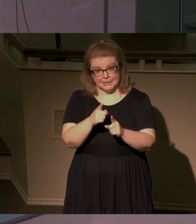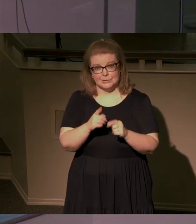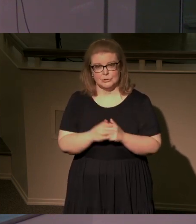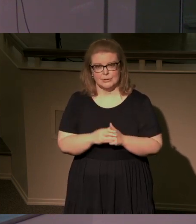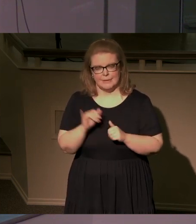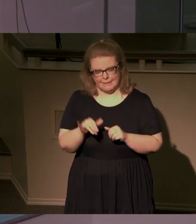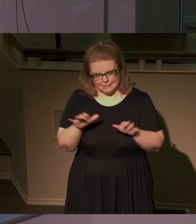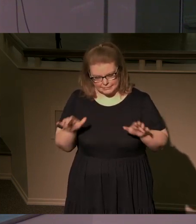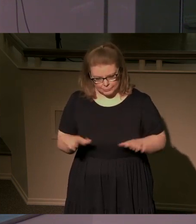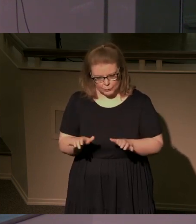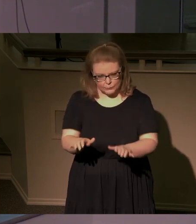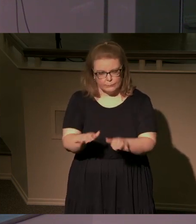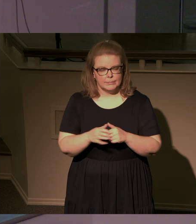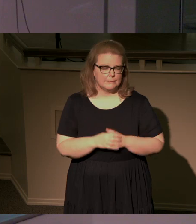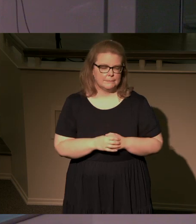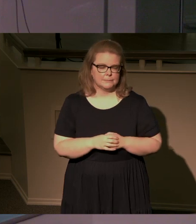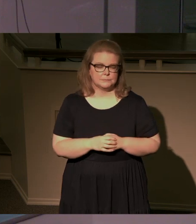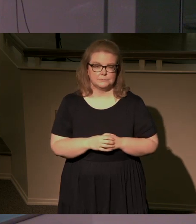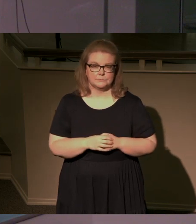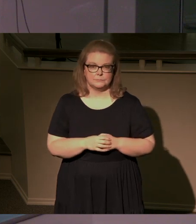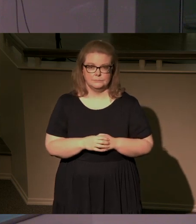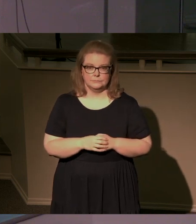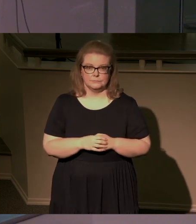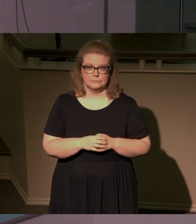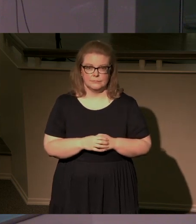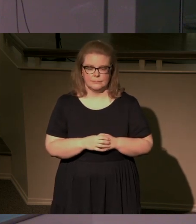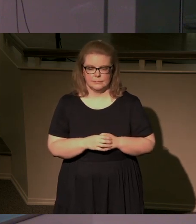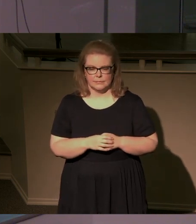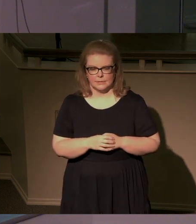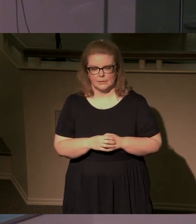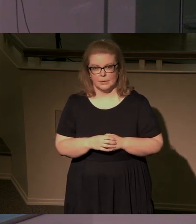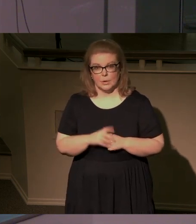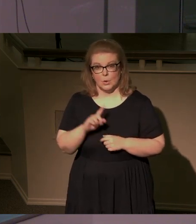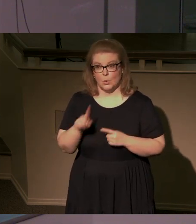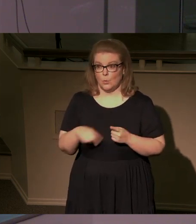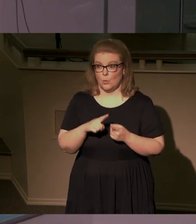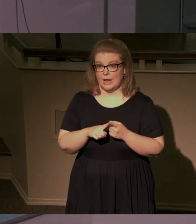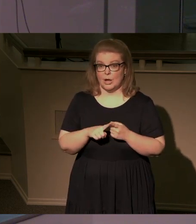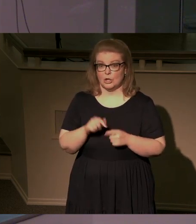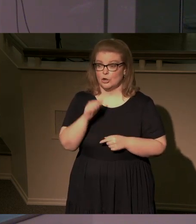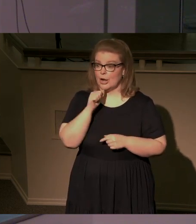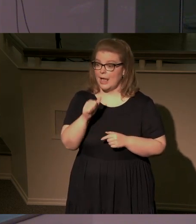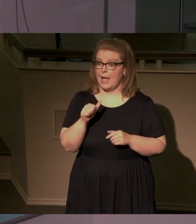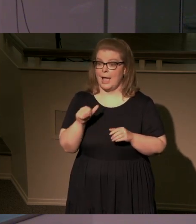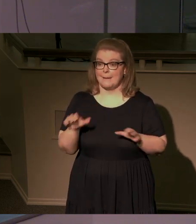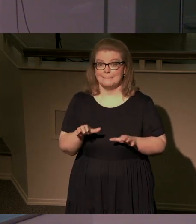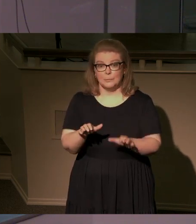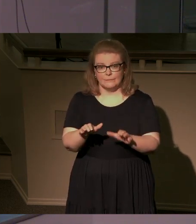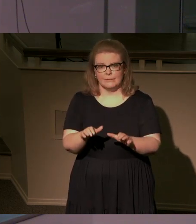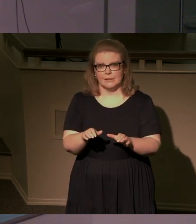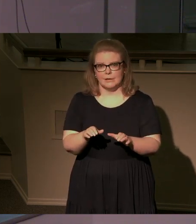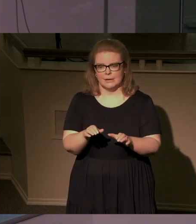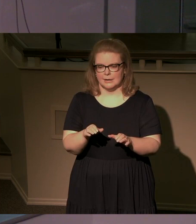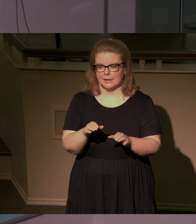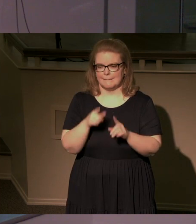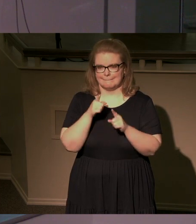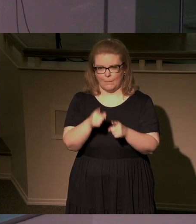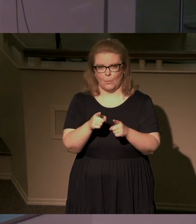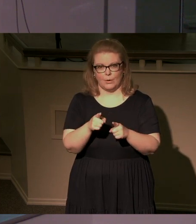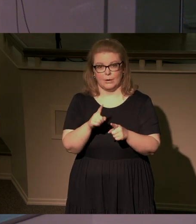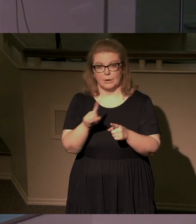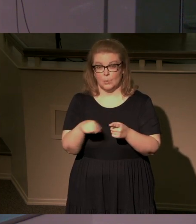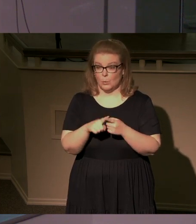movement. It's called pointing when you're not moving. It's called direction when you're